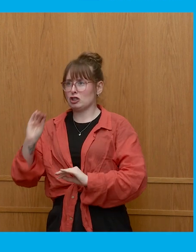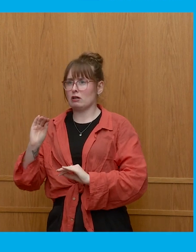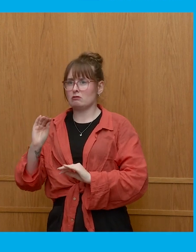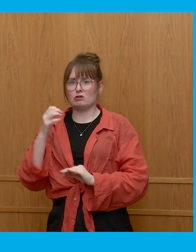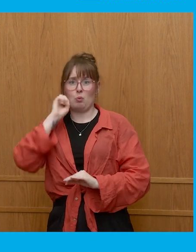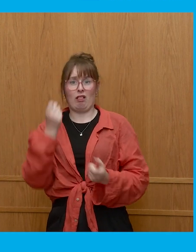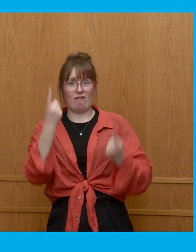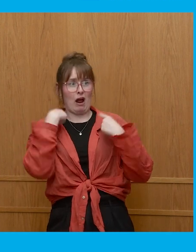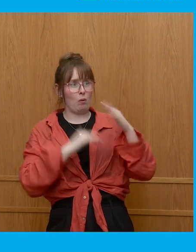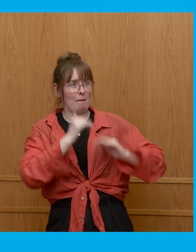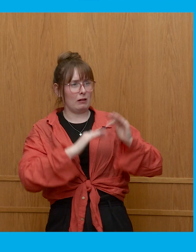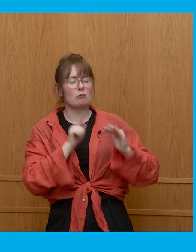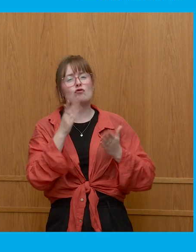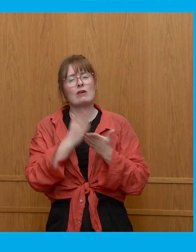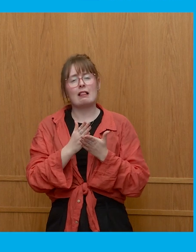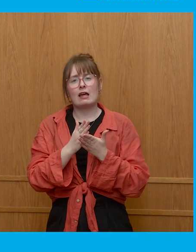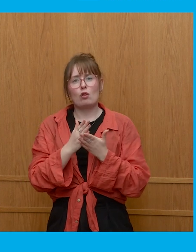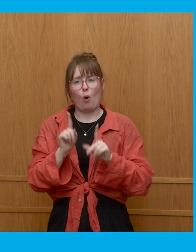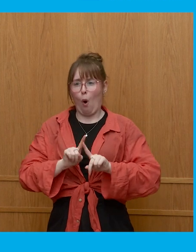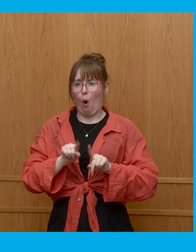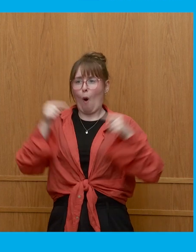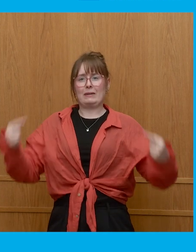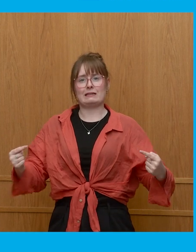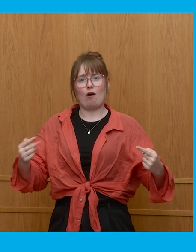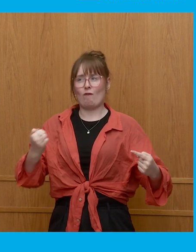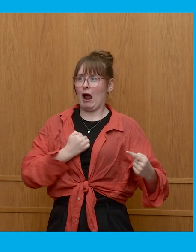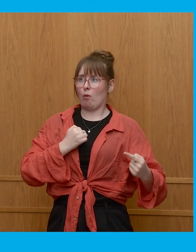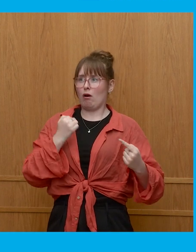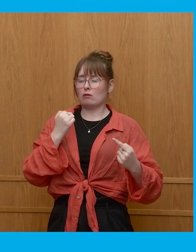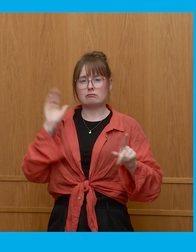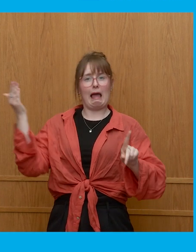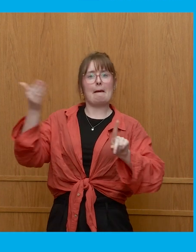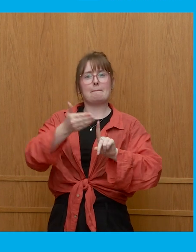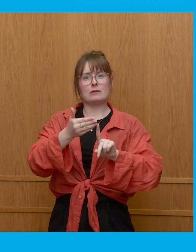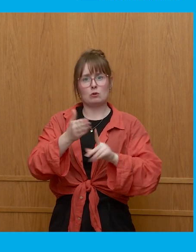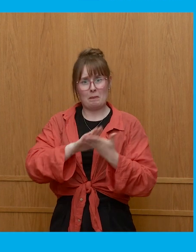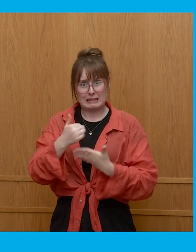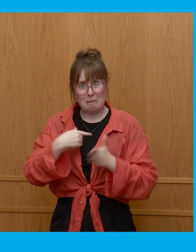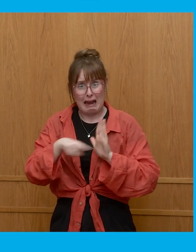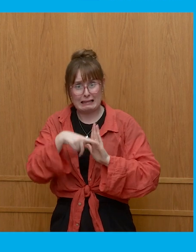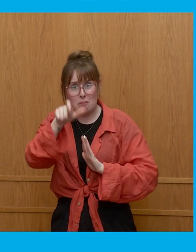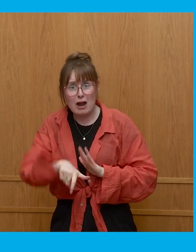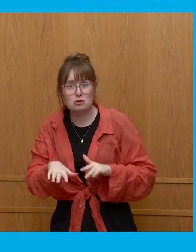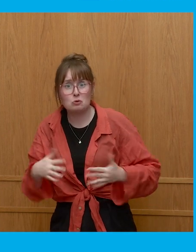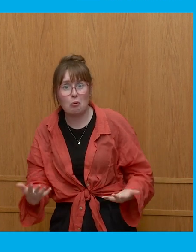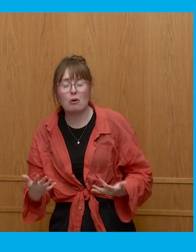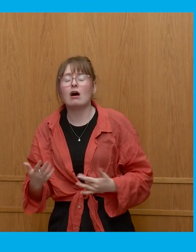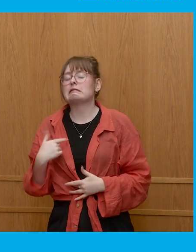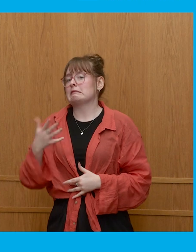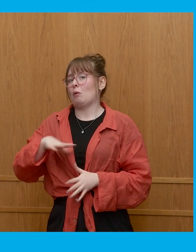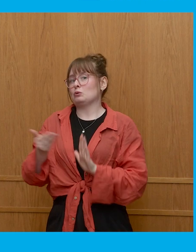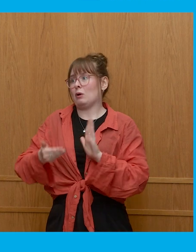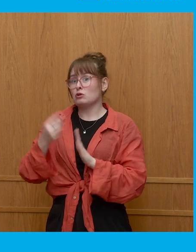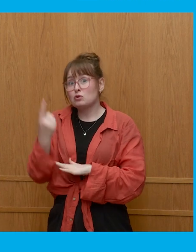want to do in Scotland, which is not be elitist. Am I being overly negative with that? Should have said, are